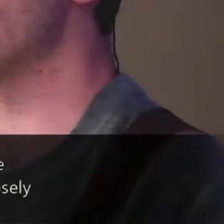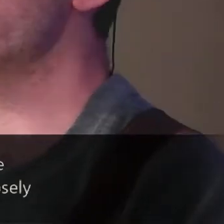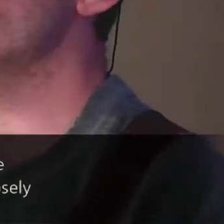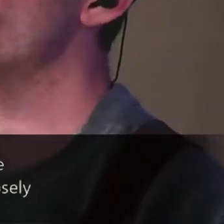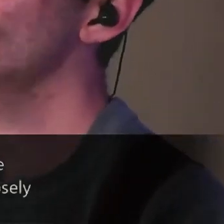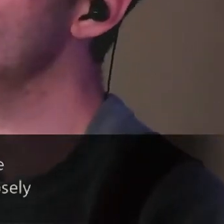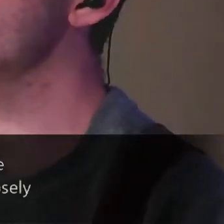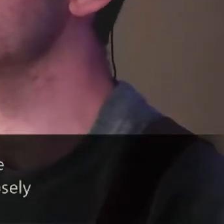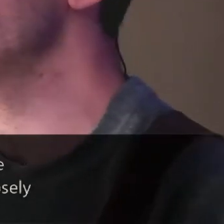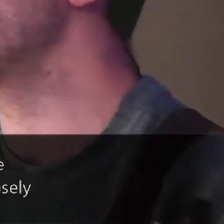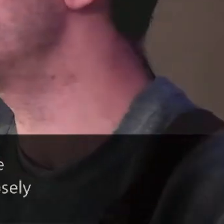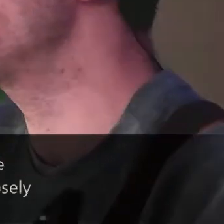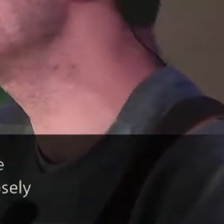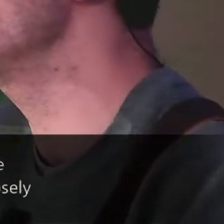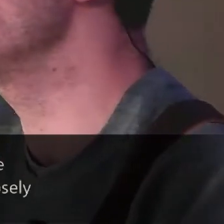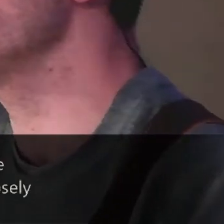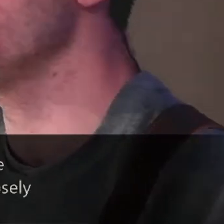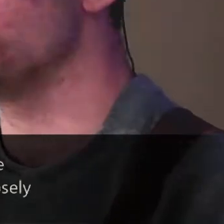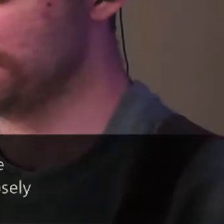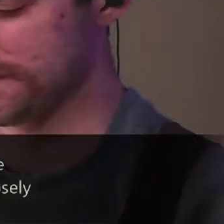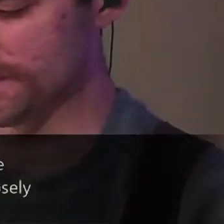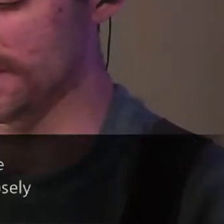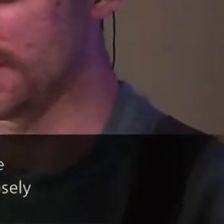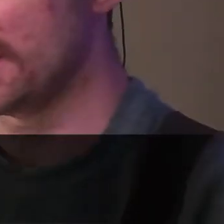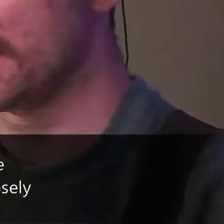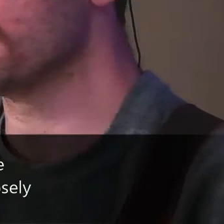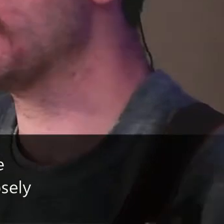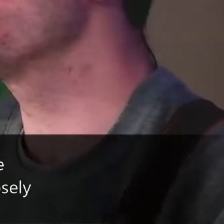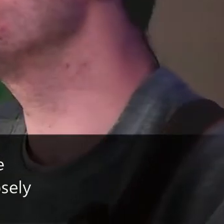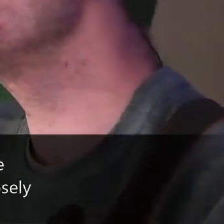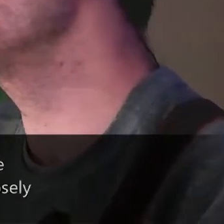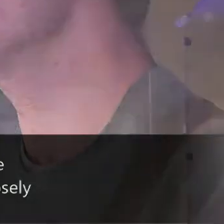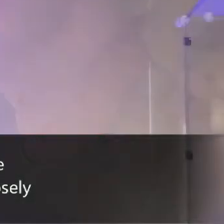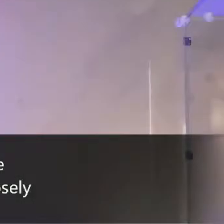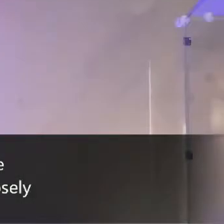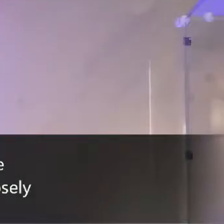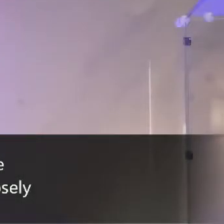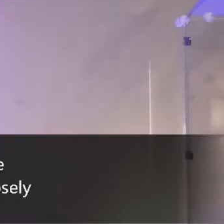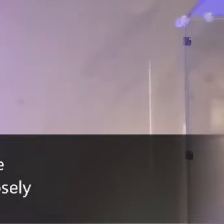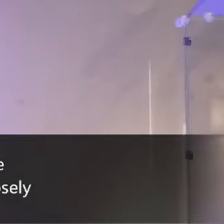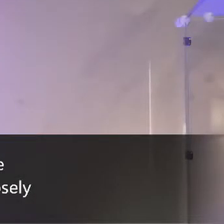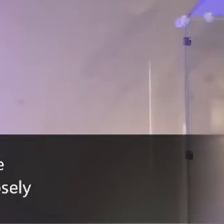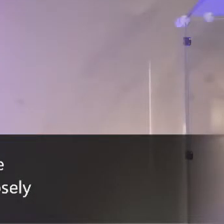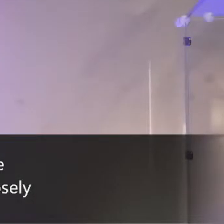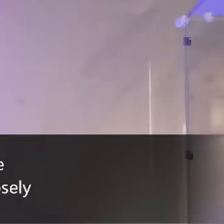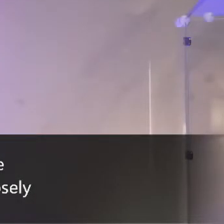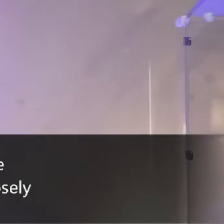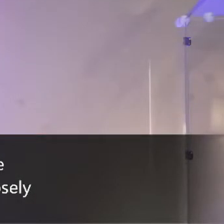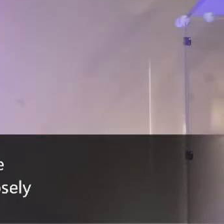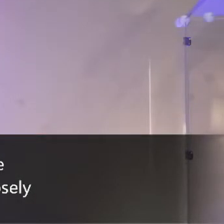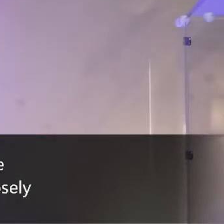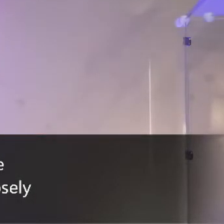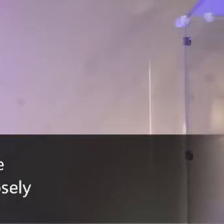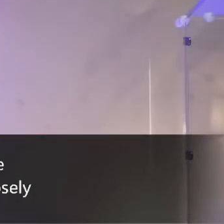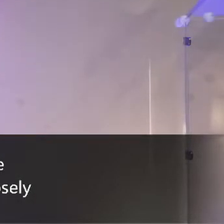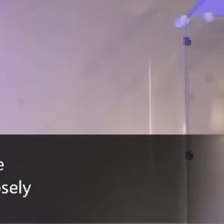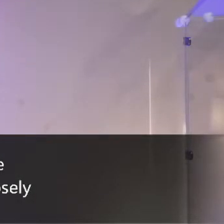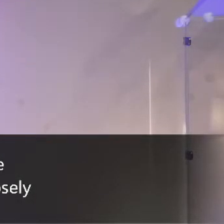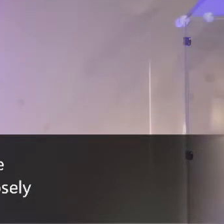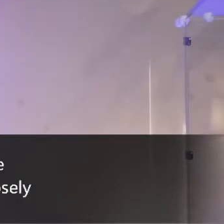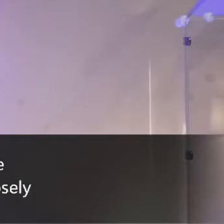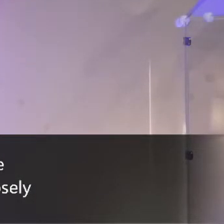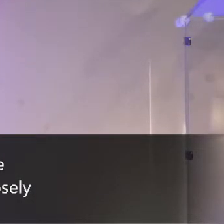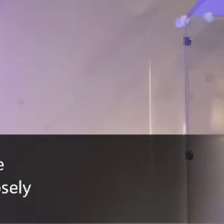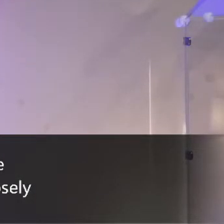You're my broken body, you're my crooked stride, throw off